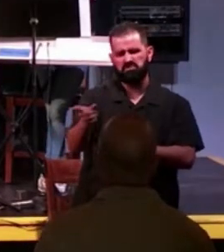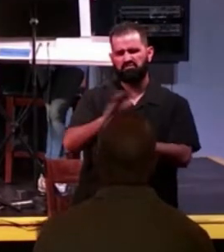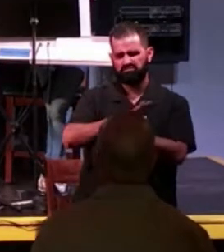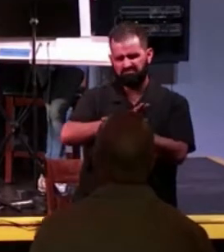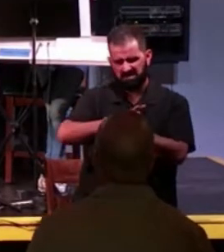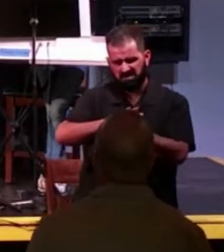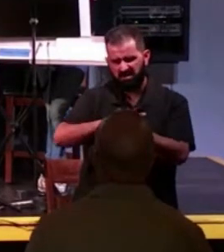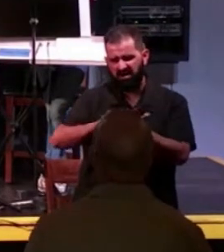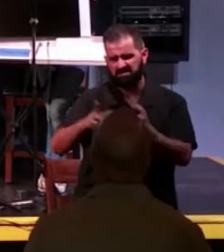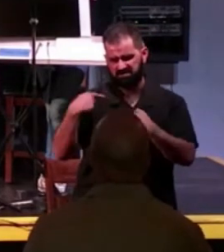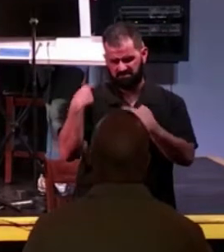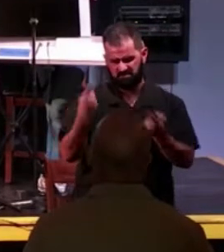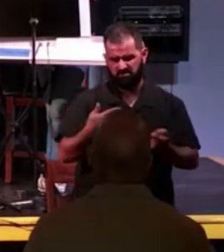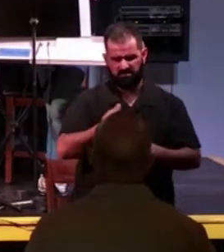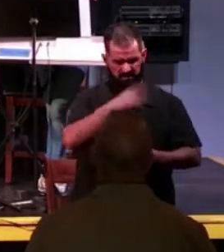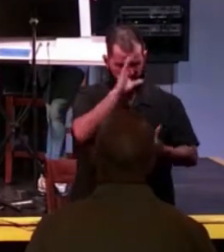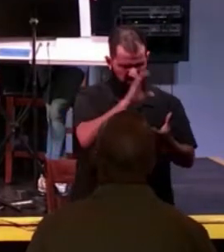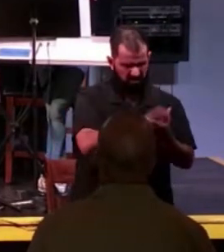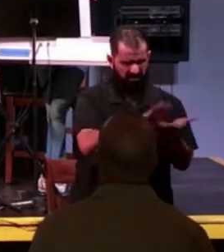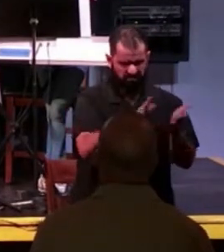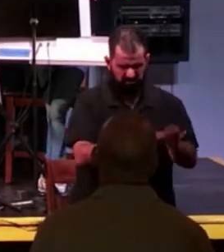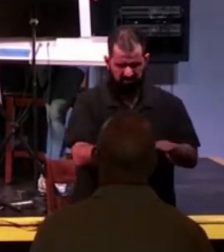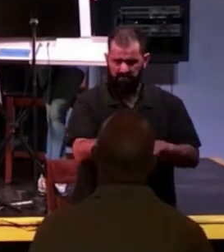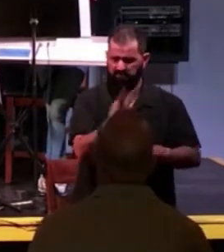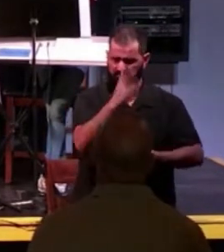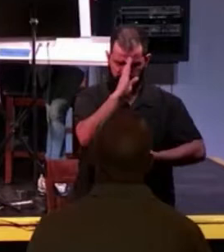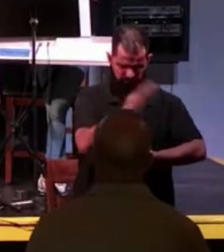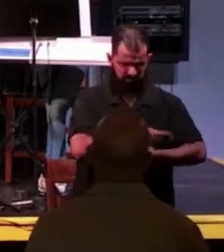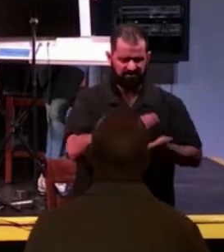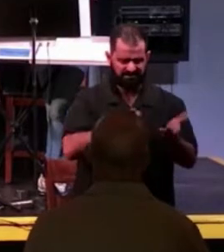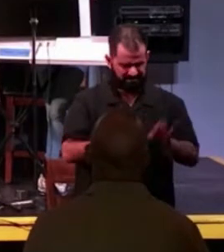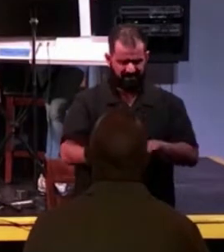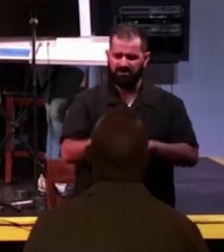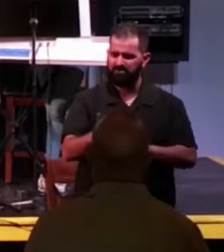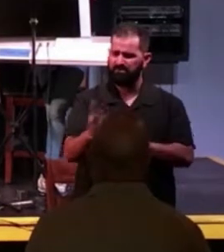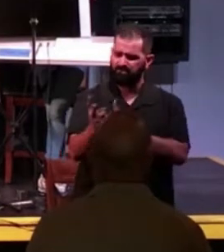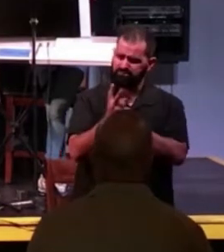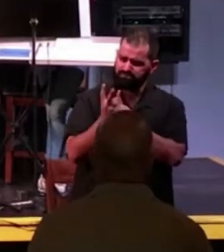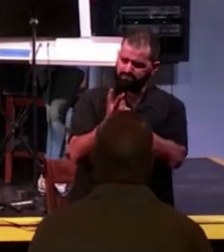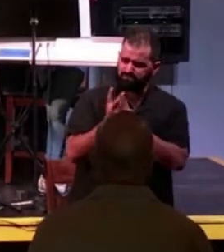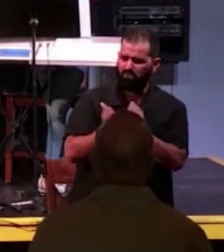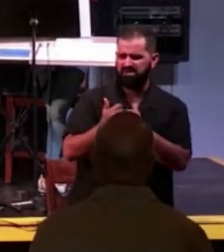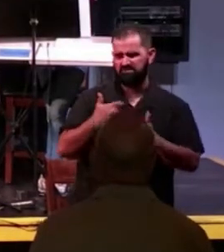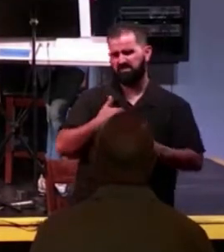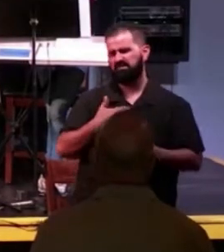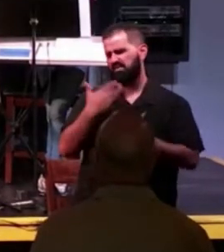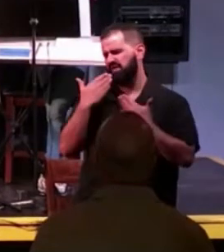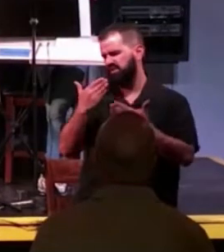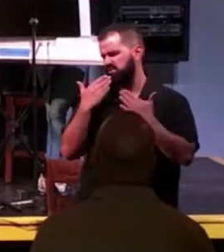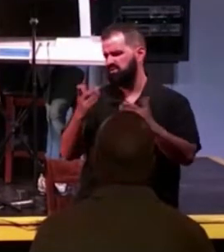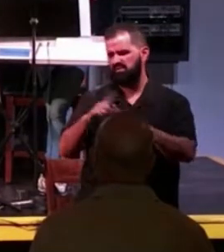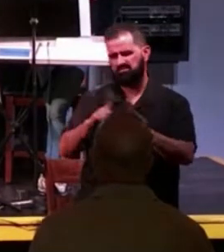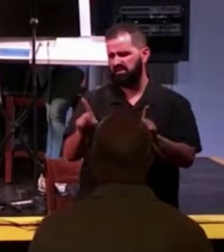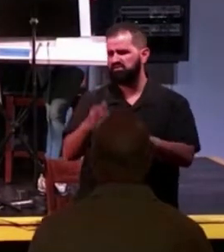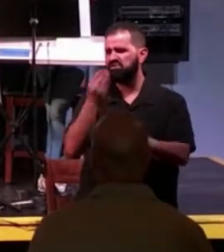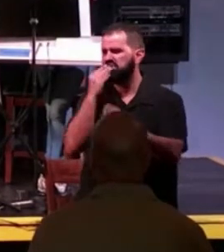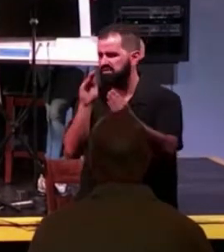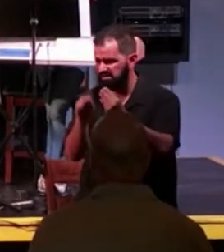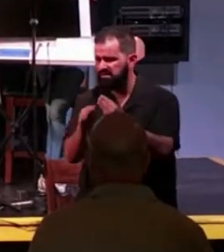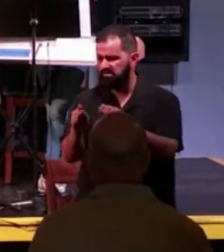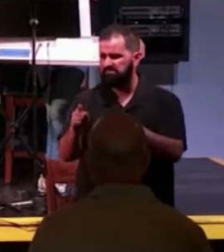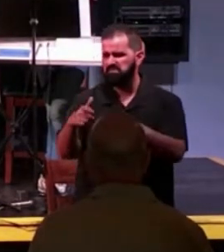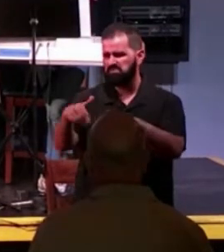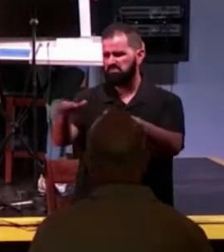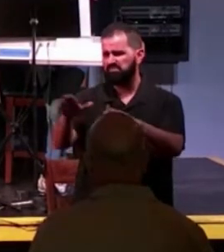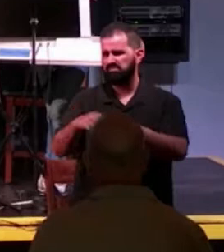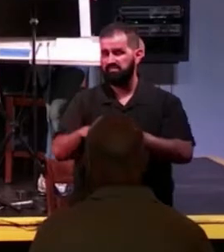to me. May the Lord grant to you, each of you will find rest in the home of another husband. Then she kissed them, and they went